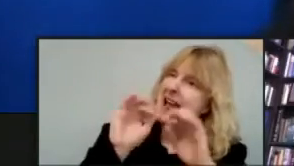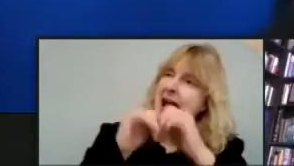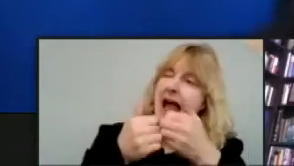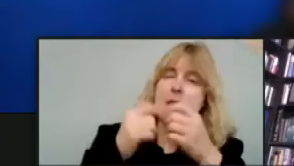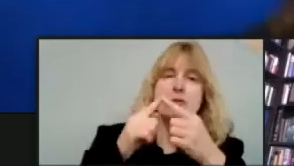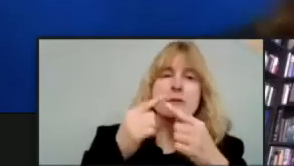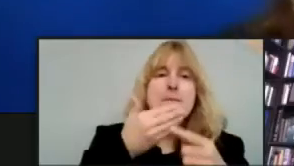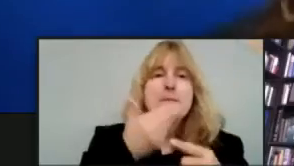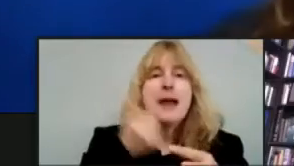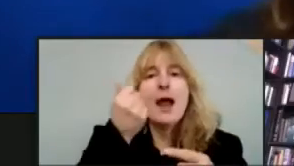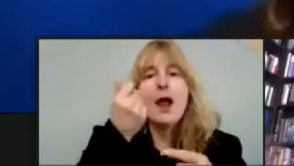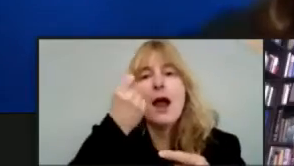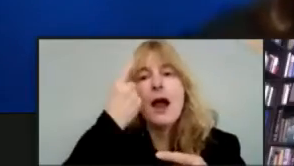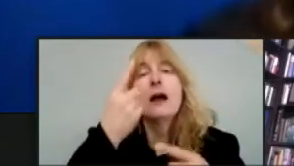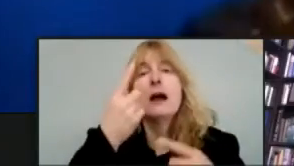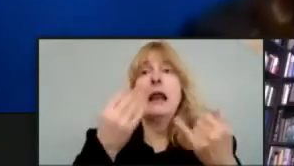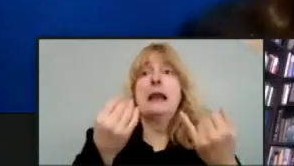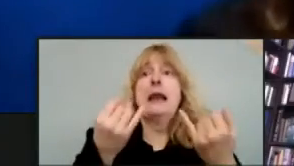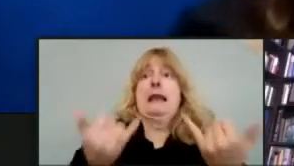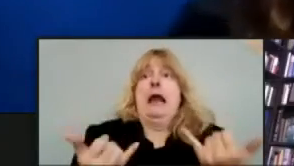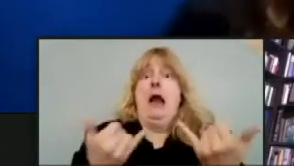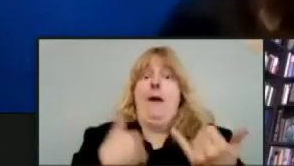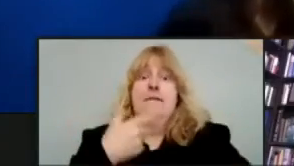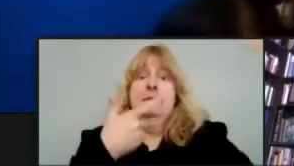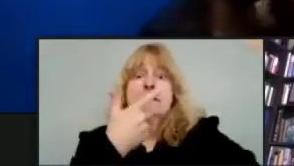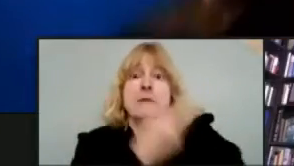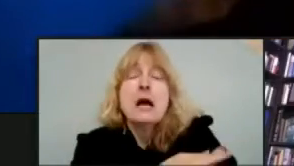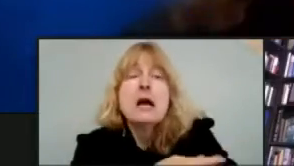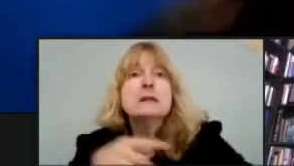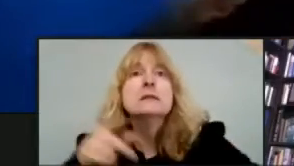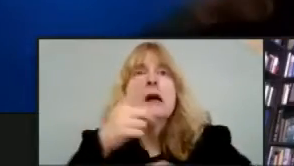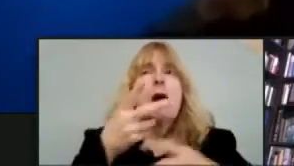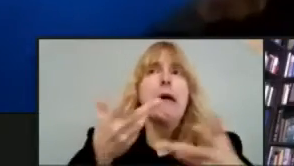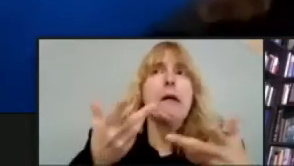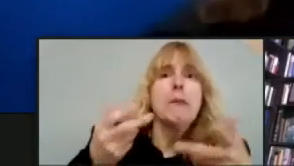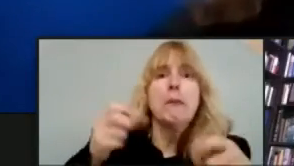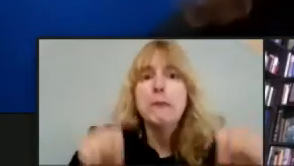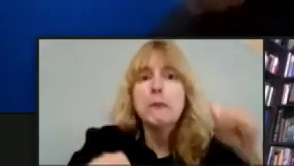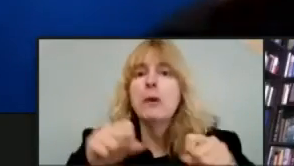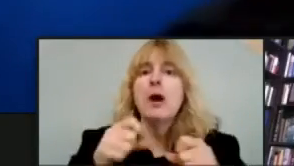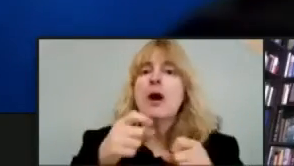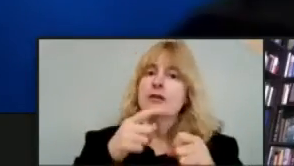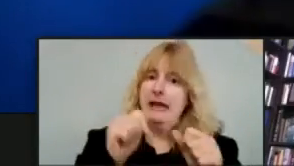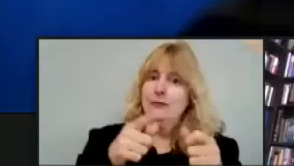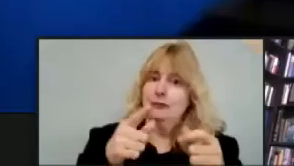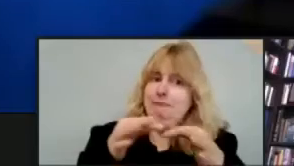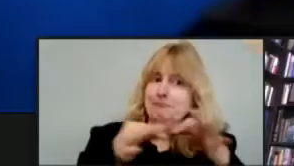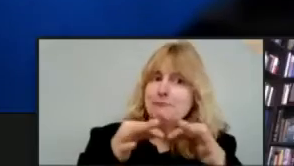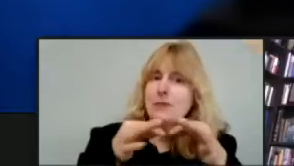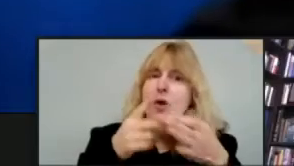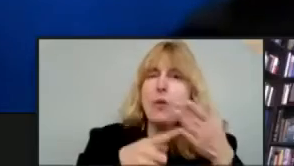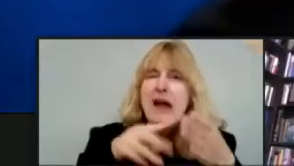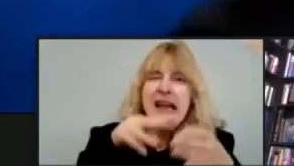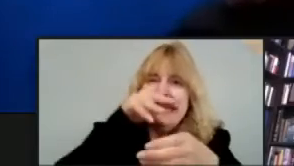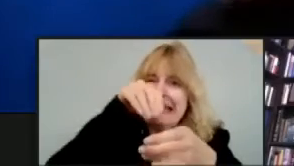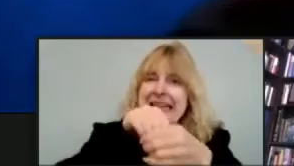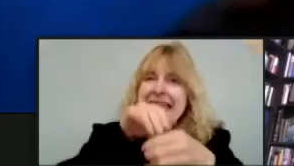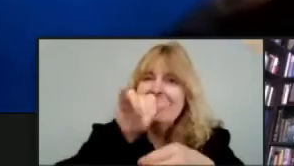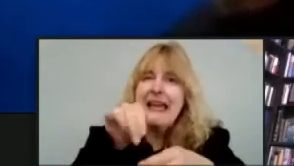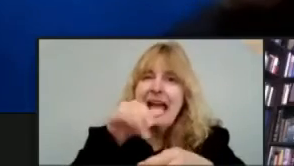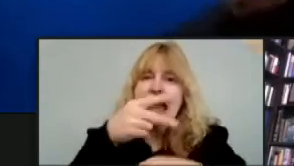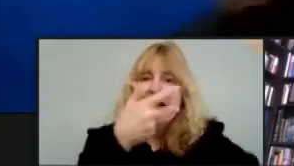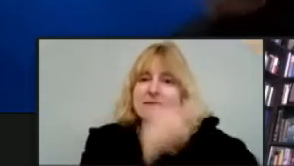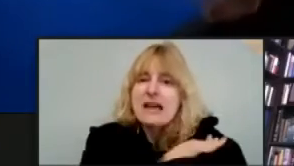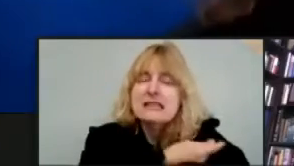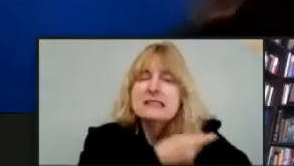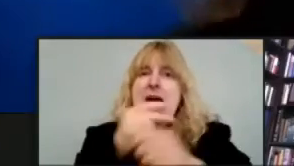huge hesitancy. Can you give us some idea of what is in this vaccine and how did it come about, and to what